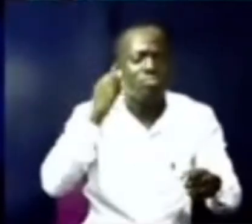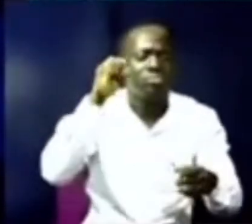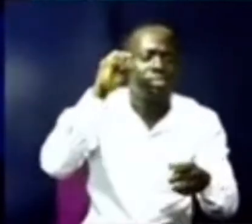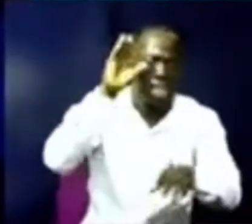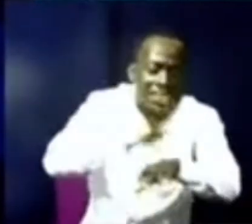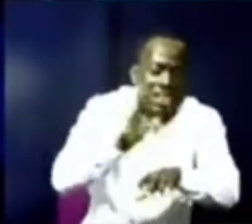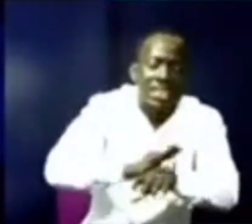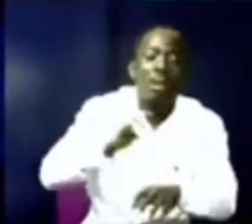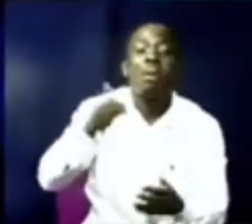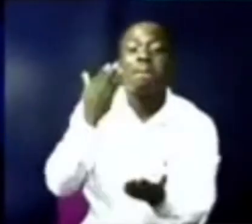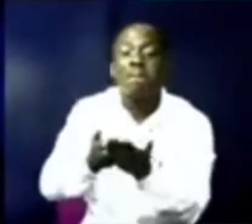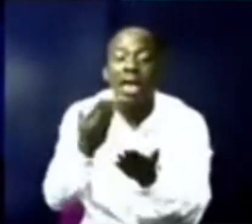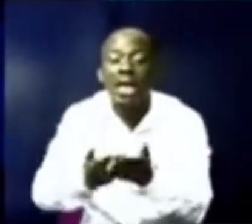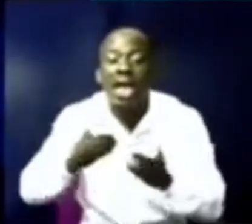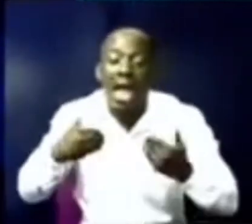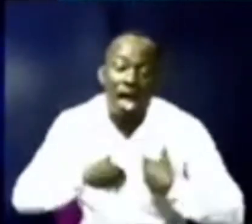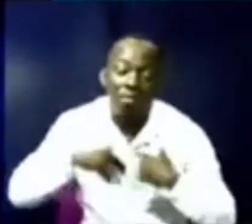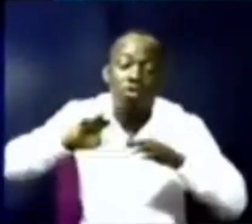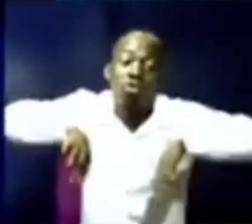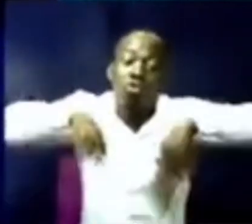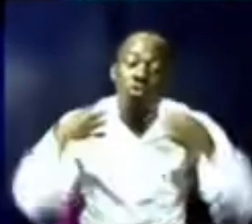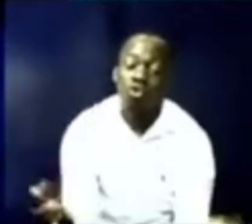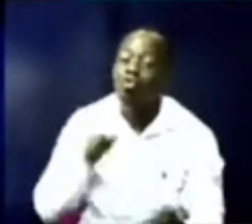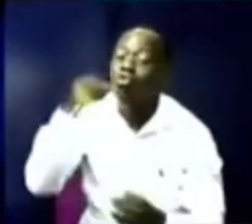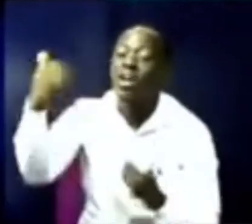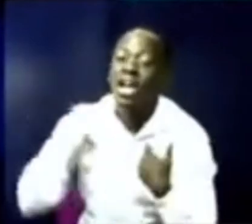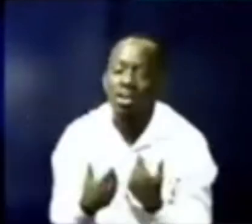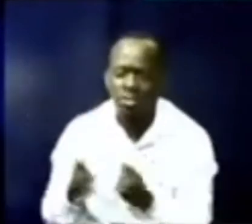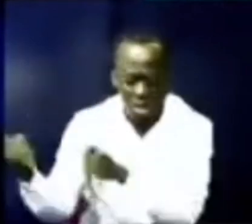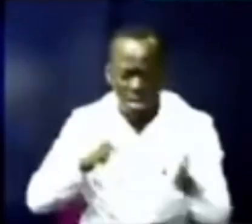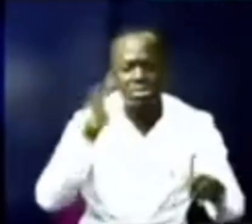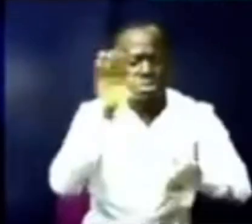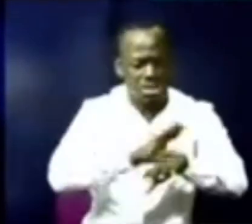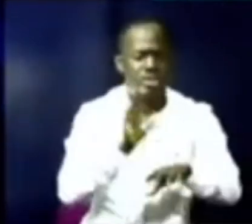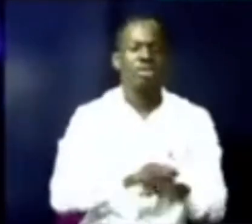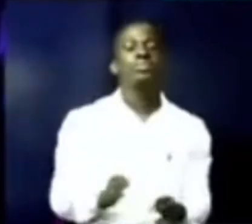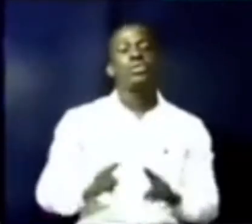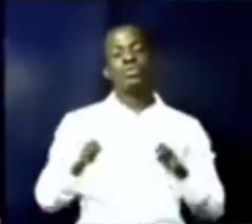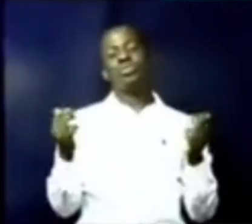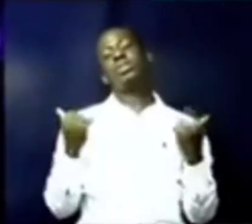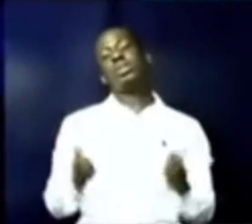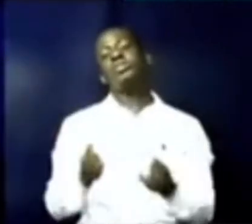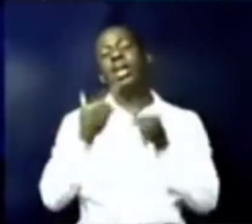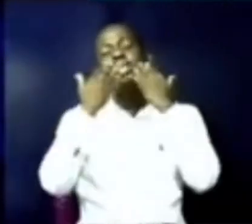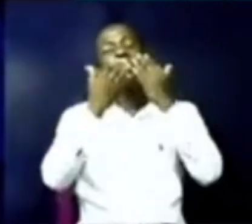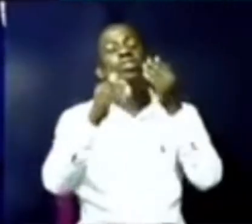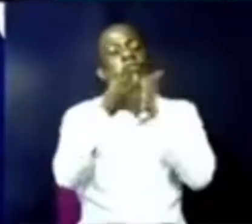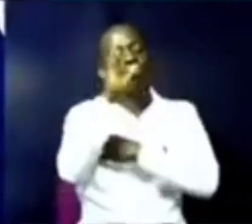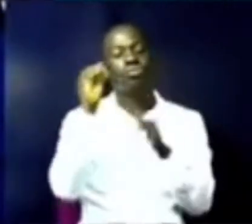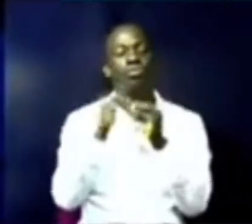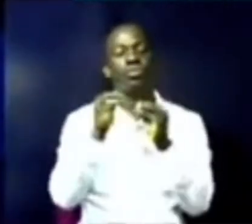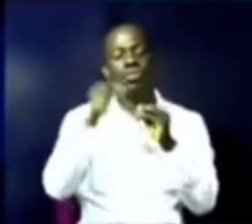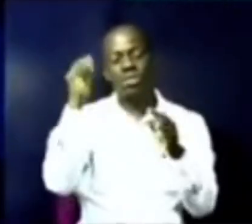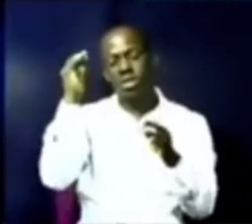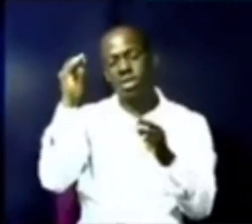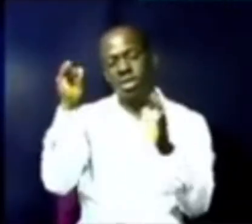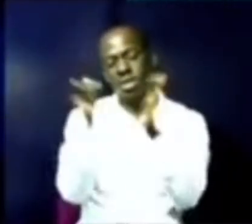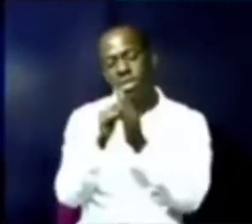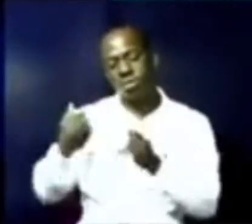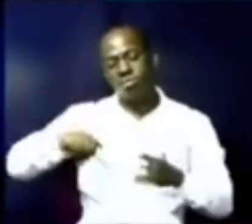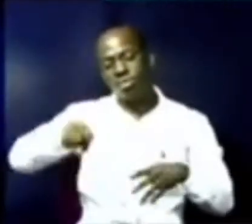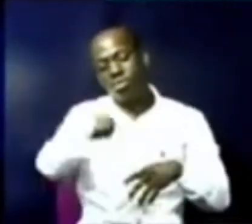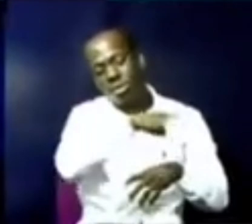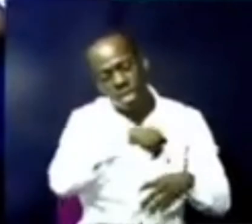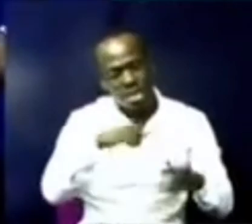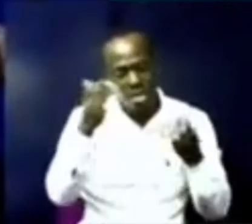of miniska, and I'm in the way there. So we are grateful to God that we are here. I want to bless God for this